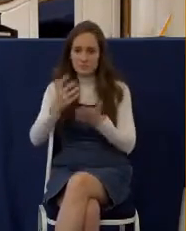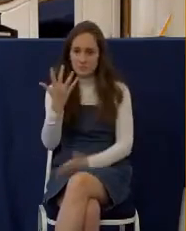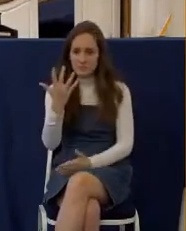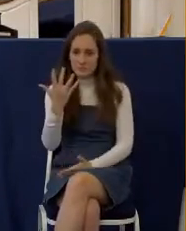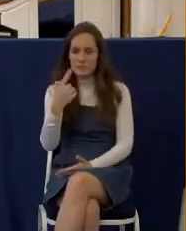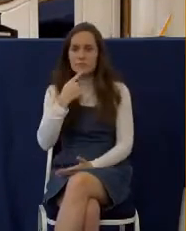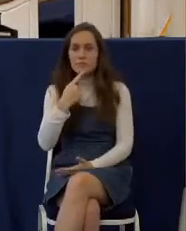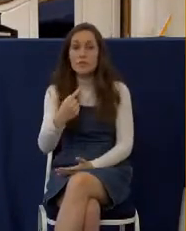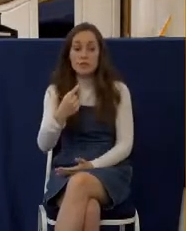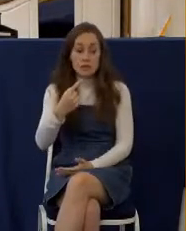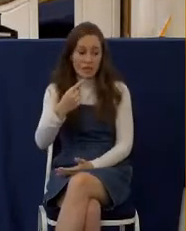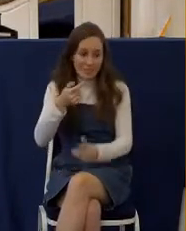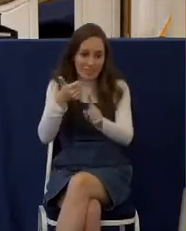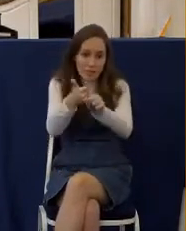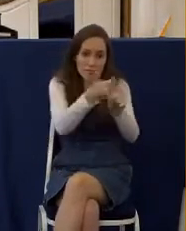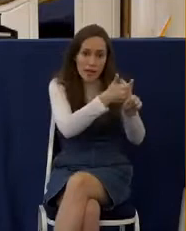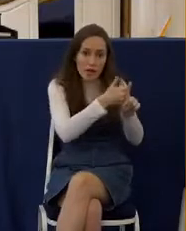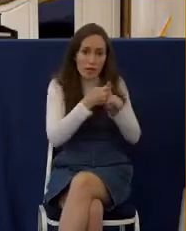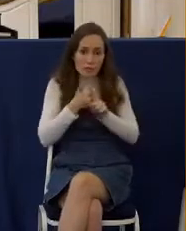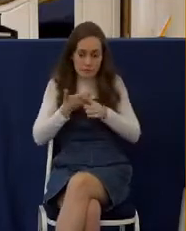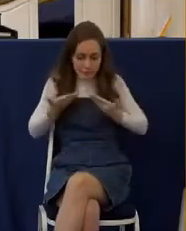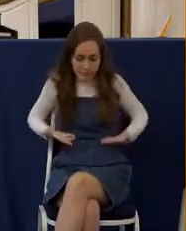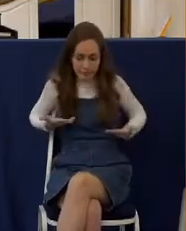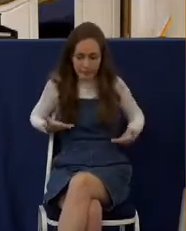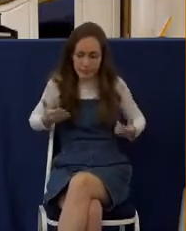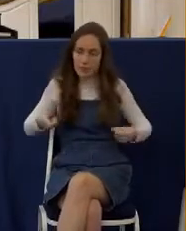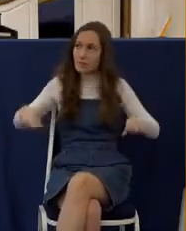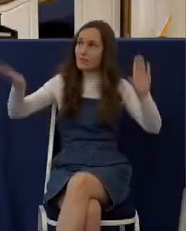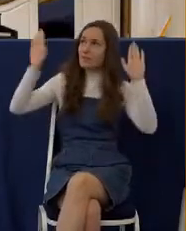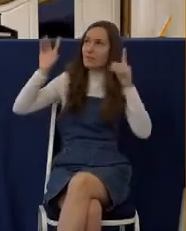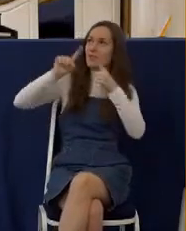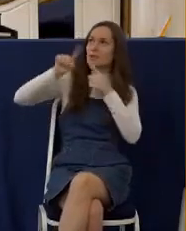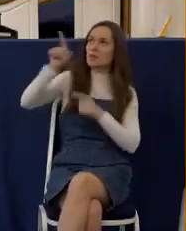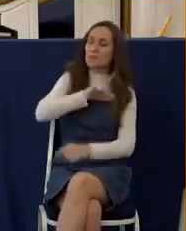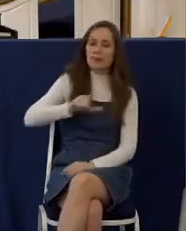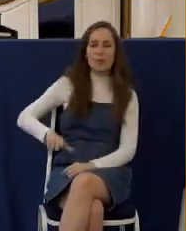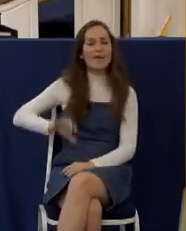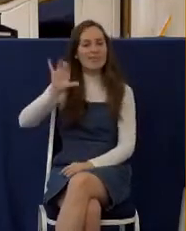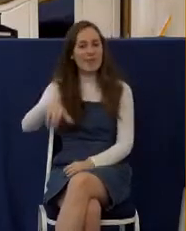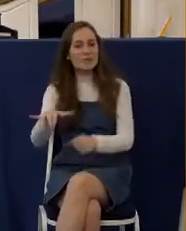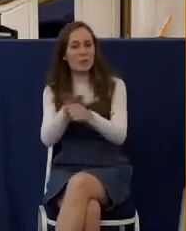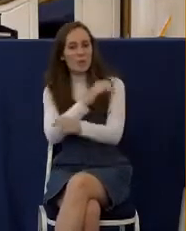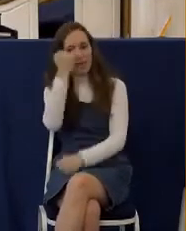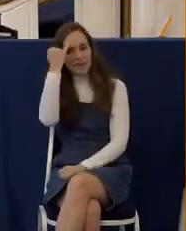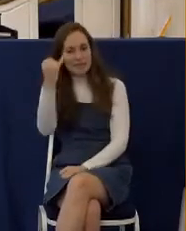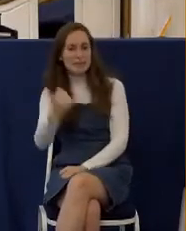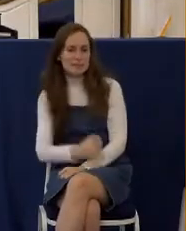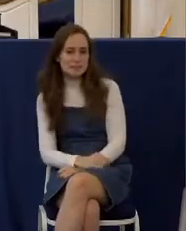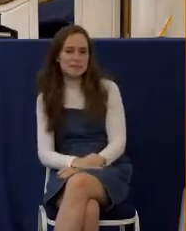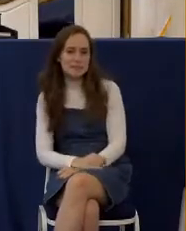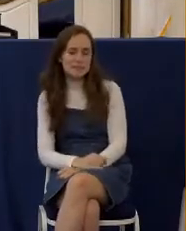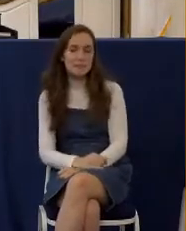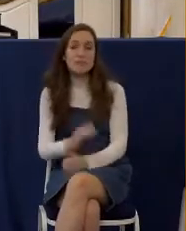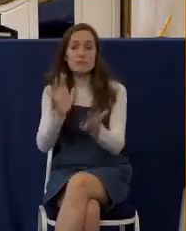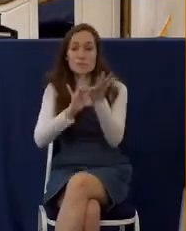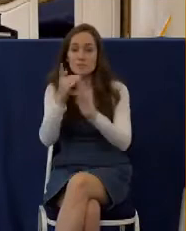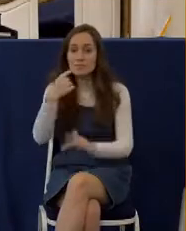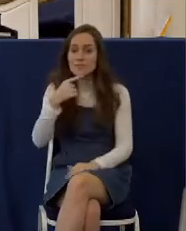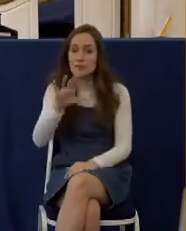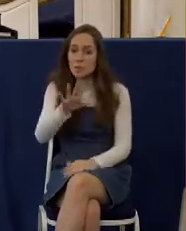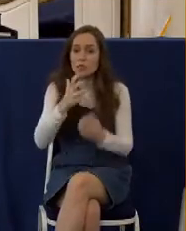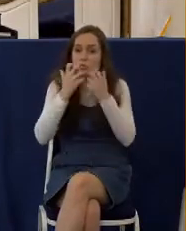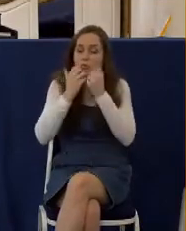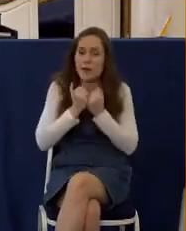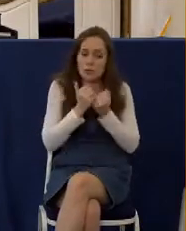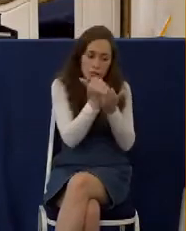gave their own selves to the Lord. That's really the idea there. For Jesus said, where your treasure is, there will your heart